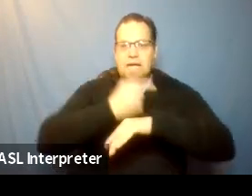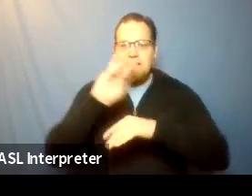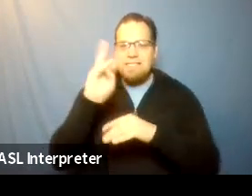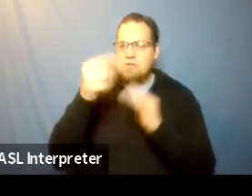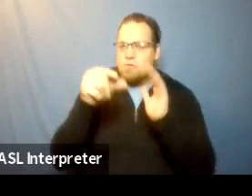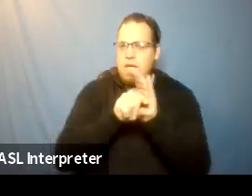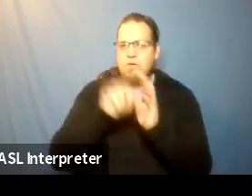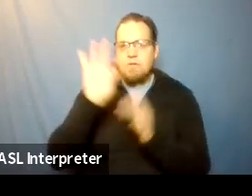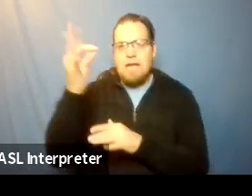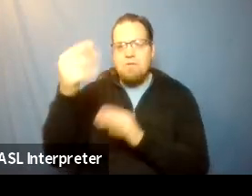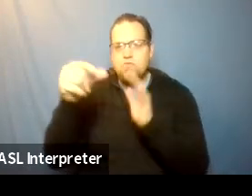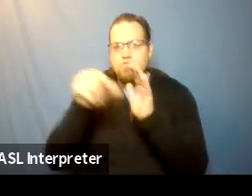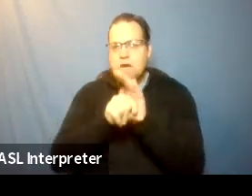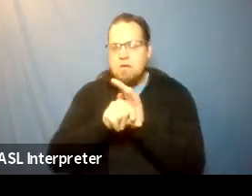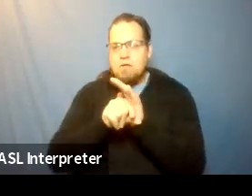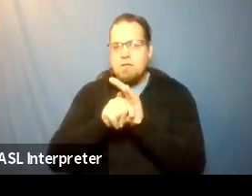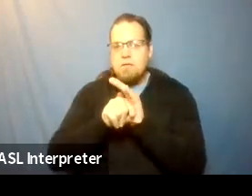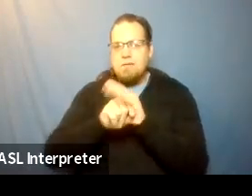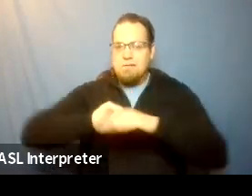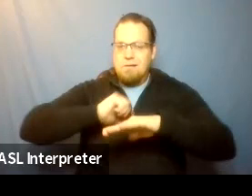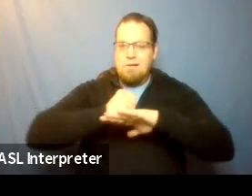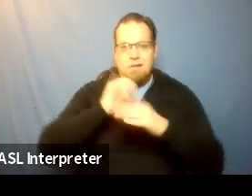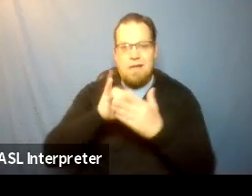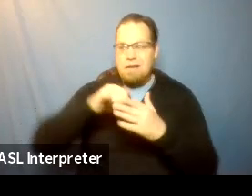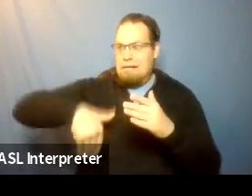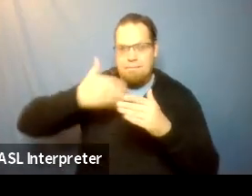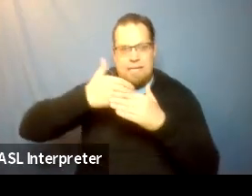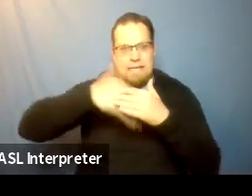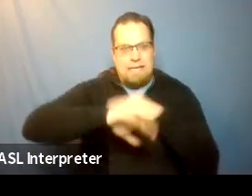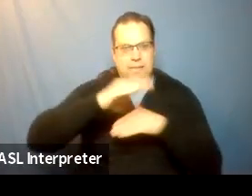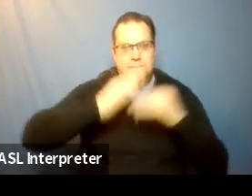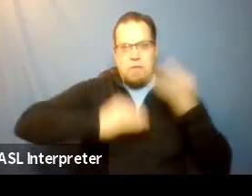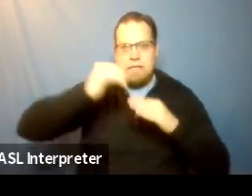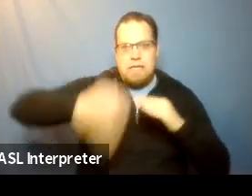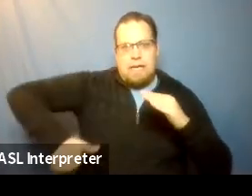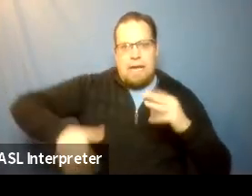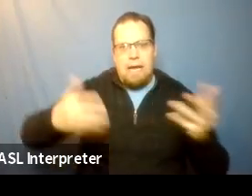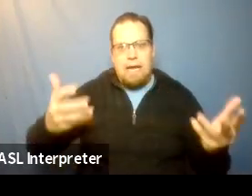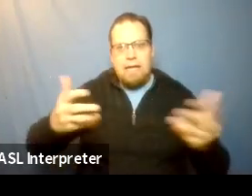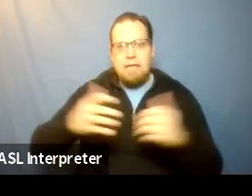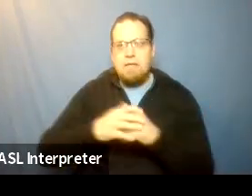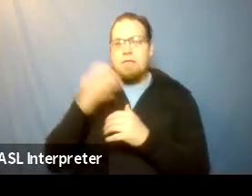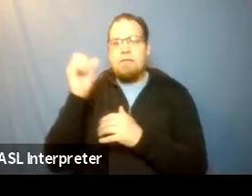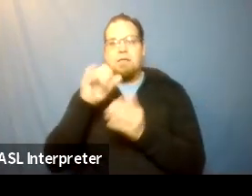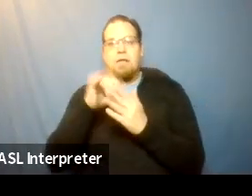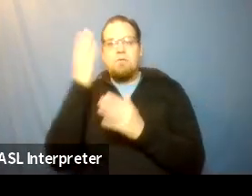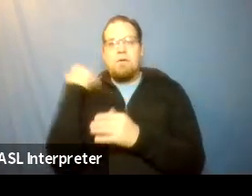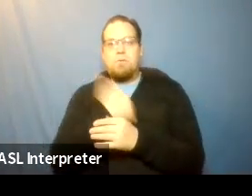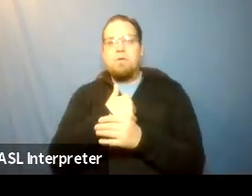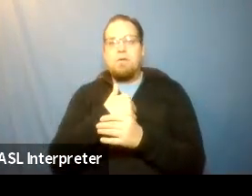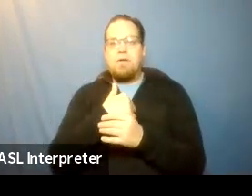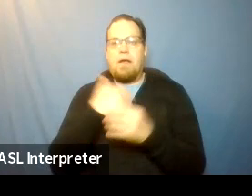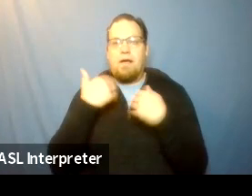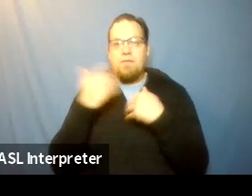or 9th graders who have not stepped foot in their buildings yet? Yes, that's the reason we're bringing in them